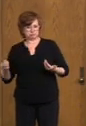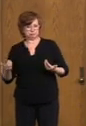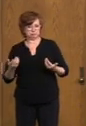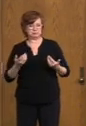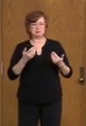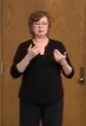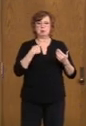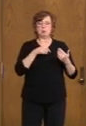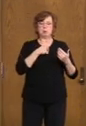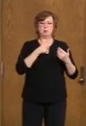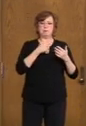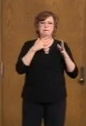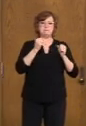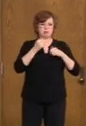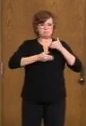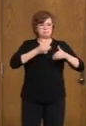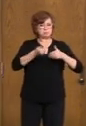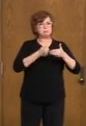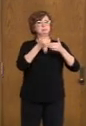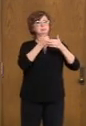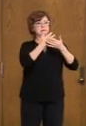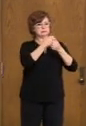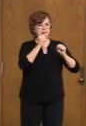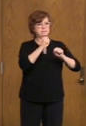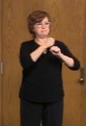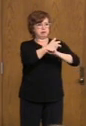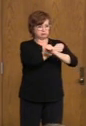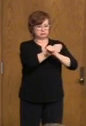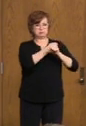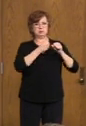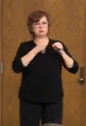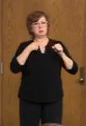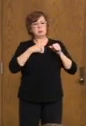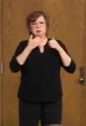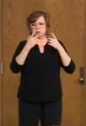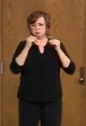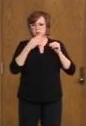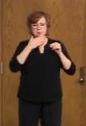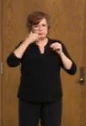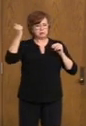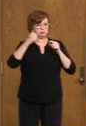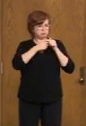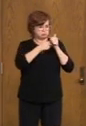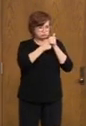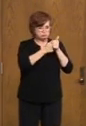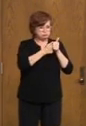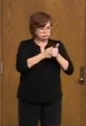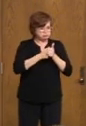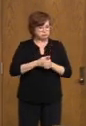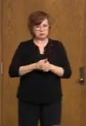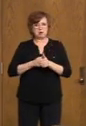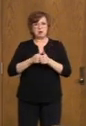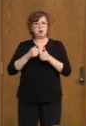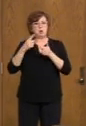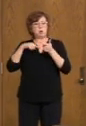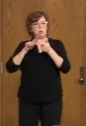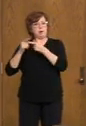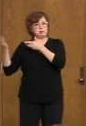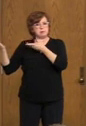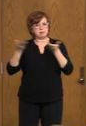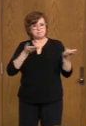as efficiently as possible, just as soon as we are able to receive them from the federal government. Unfortunately, we are now